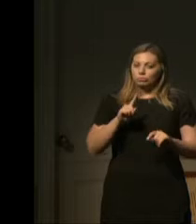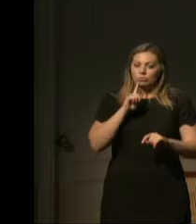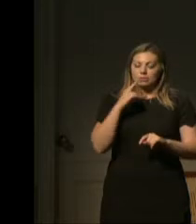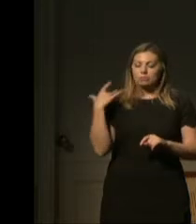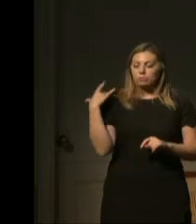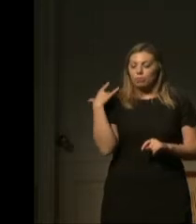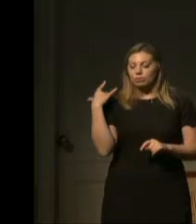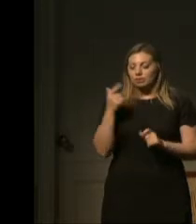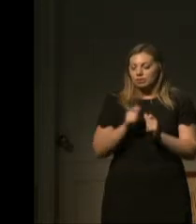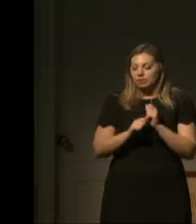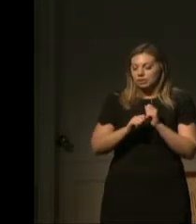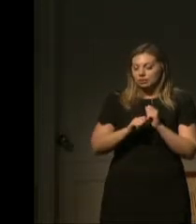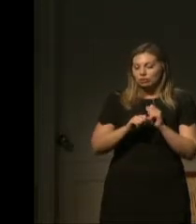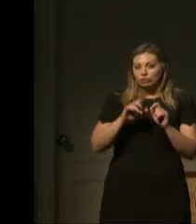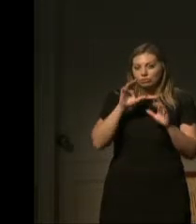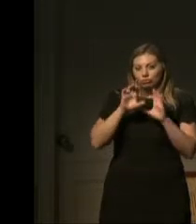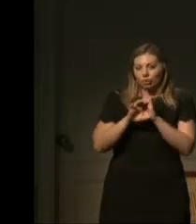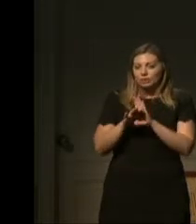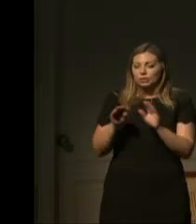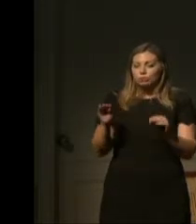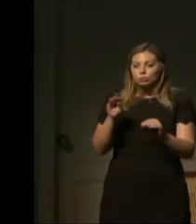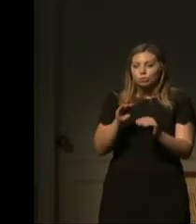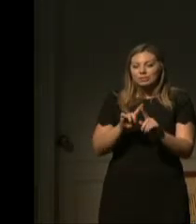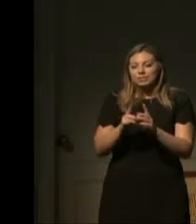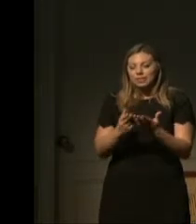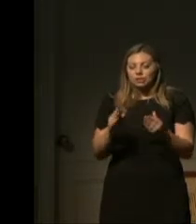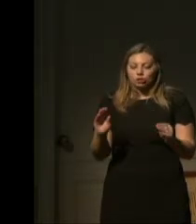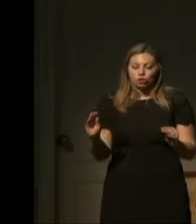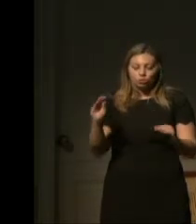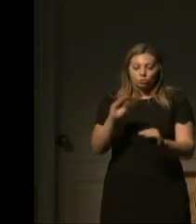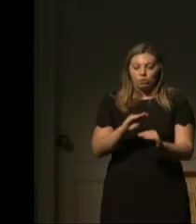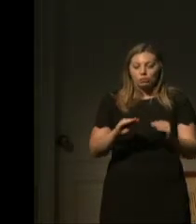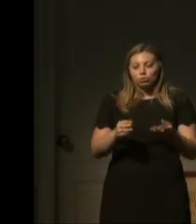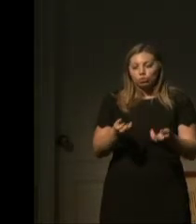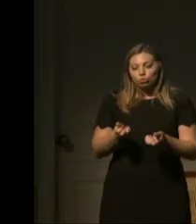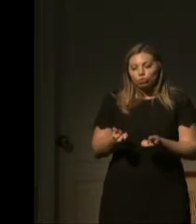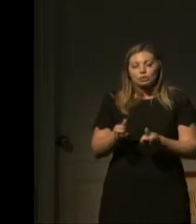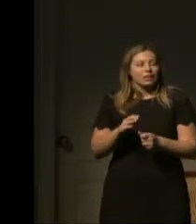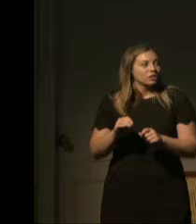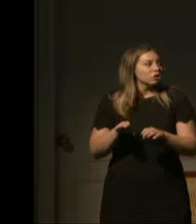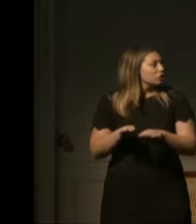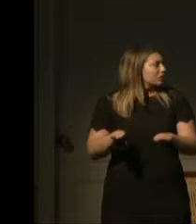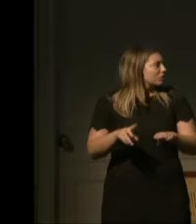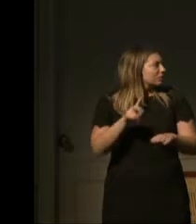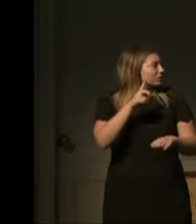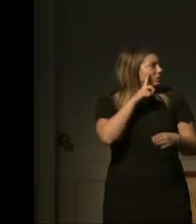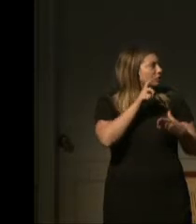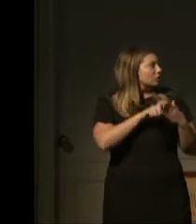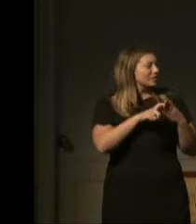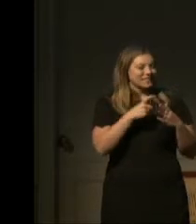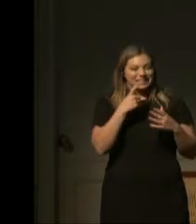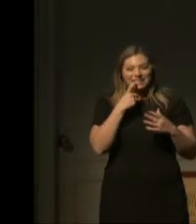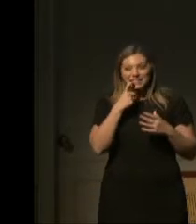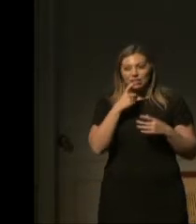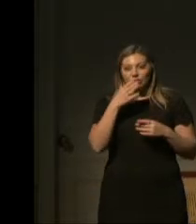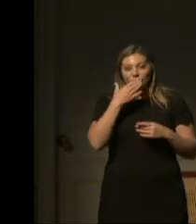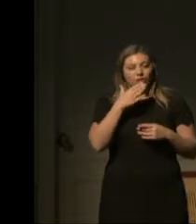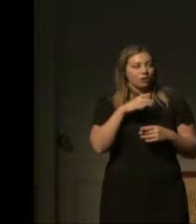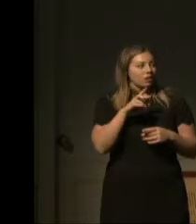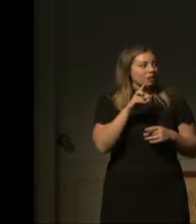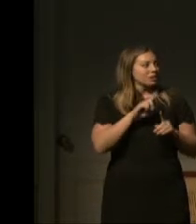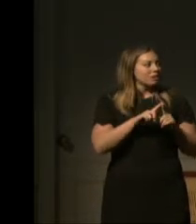photos. He moved artifacts, he swapped drawers and shelves. You'll notice the giant tooth up front, the fossils that